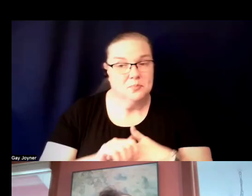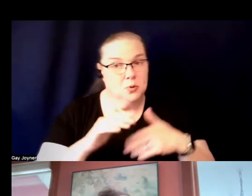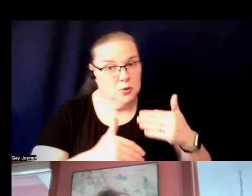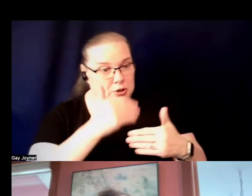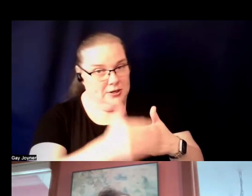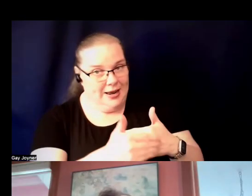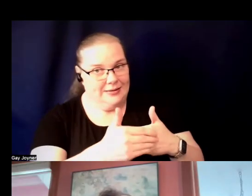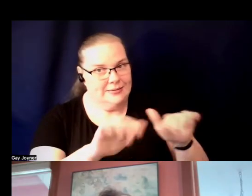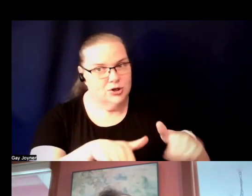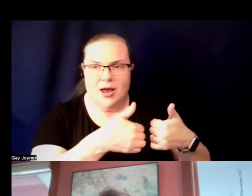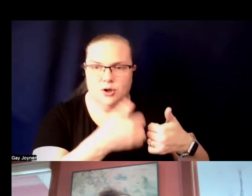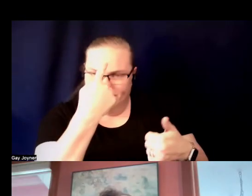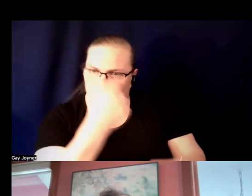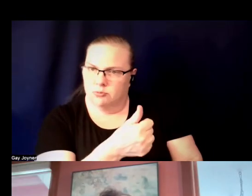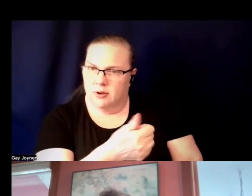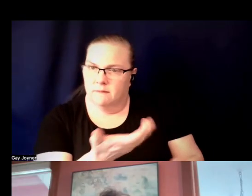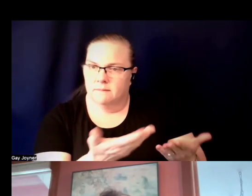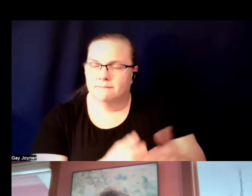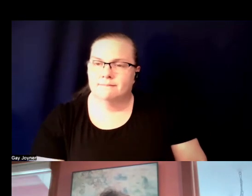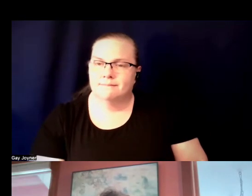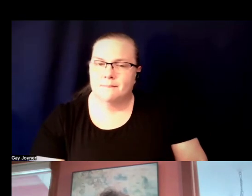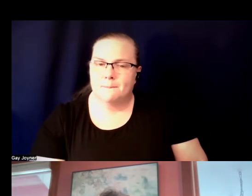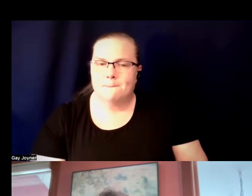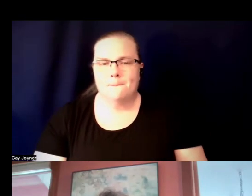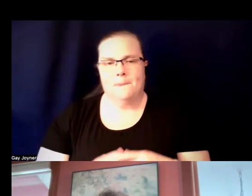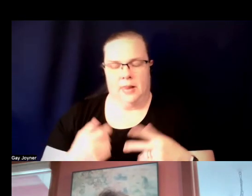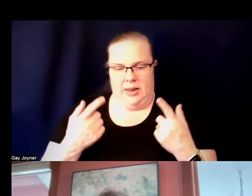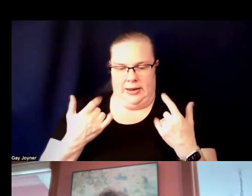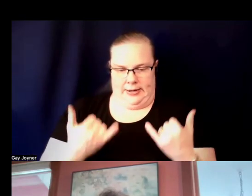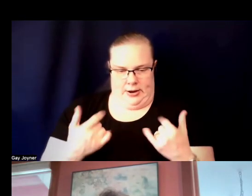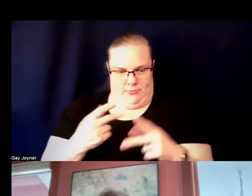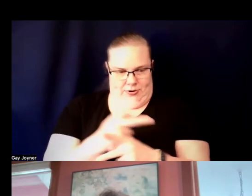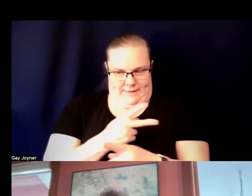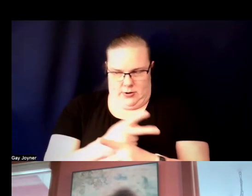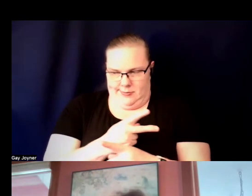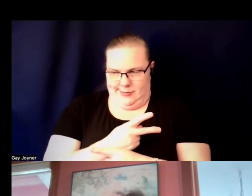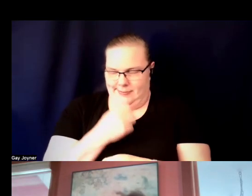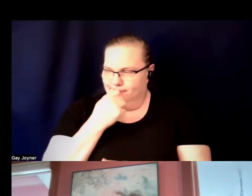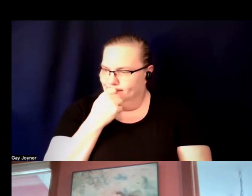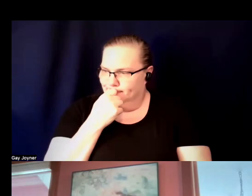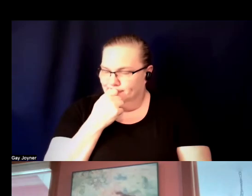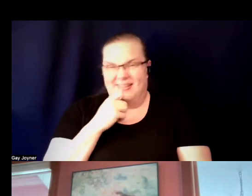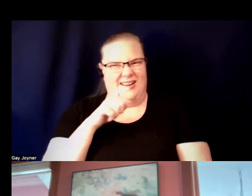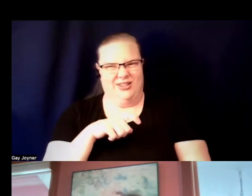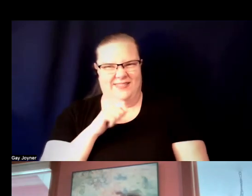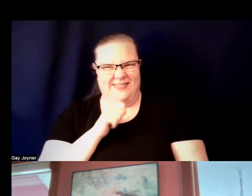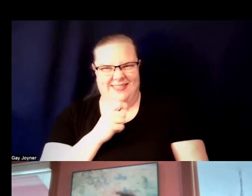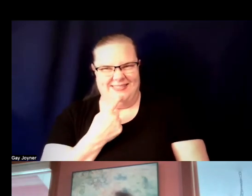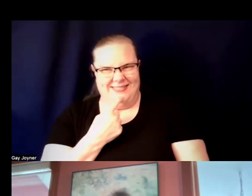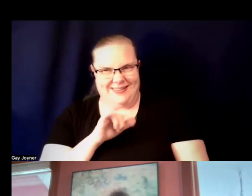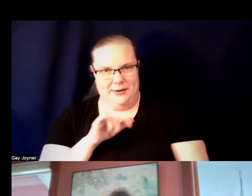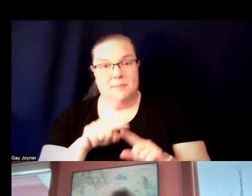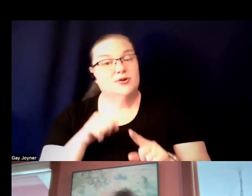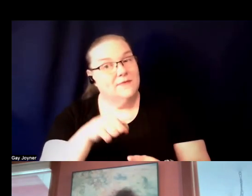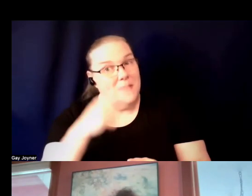upcoming challenge then for yourself? Oh, I'm trying to figure that one out. I should have said it, have you thought of